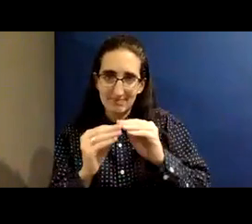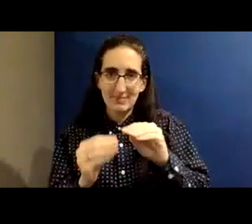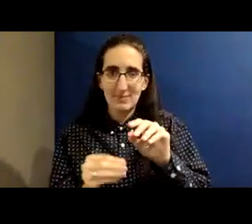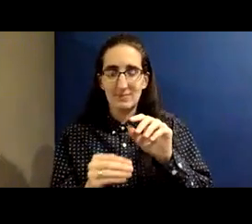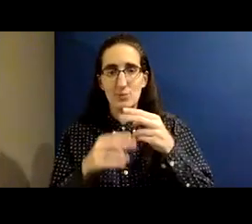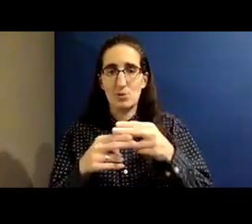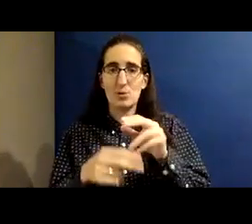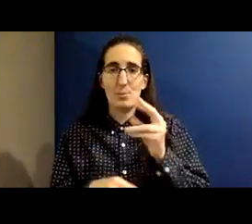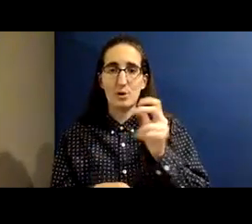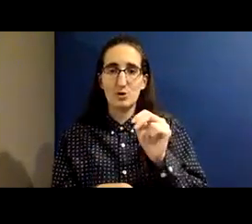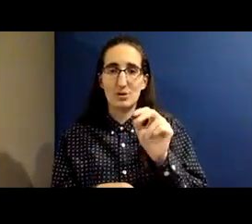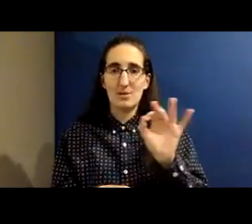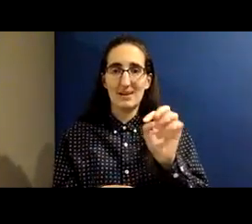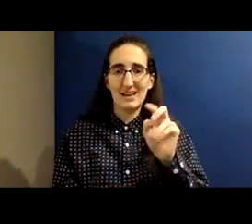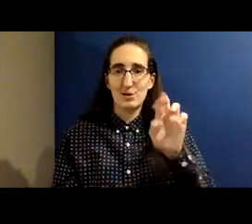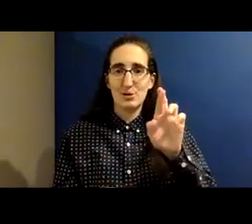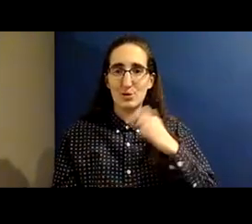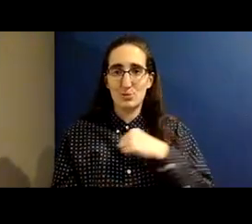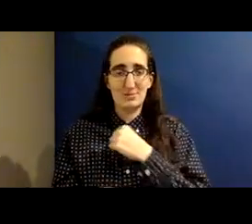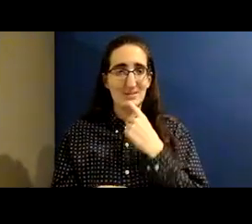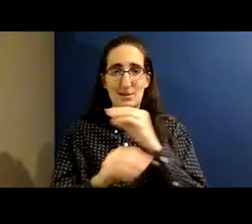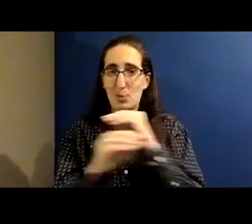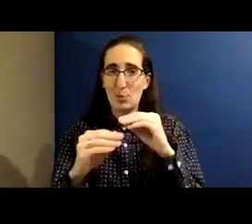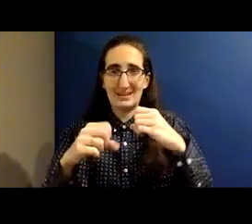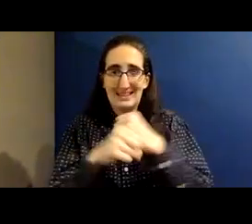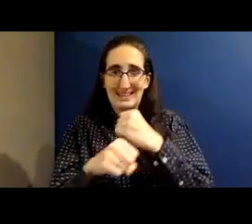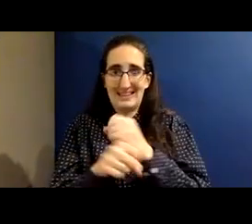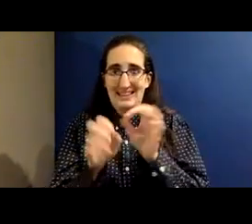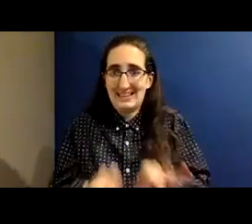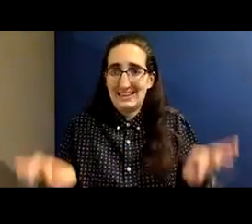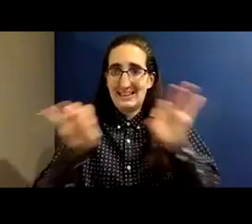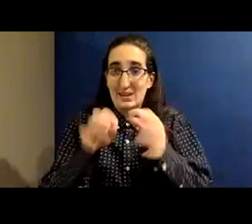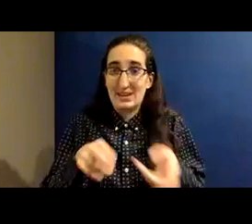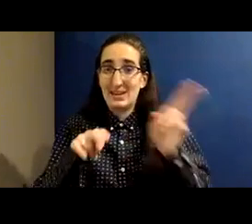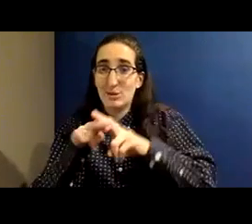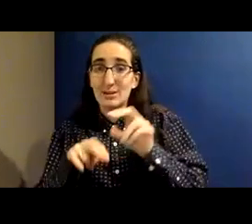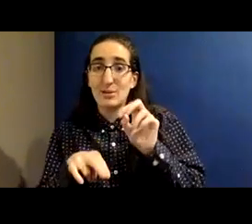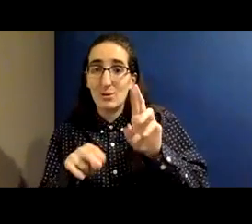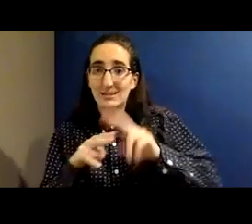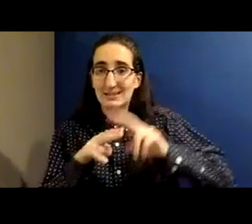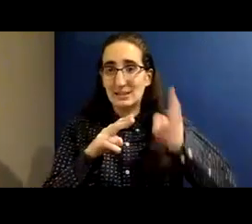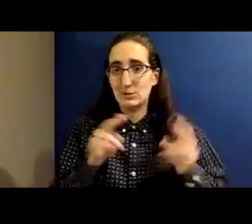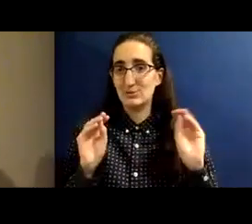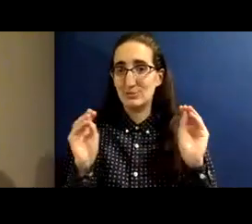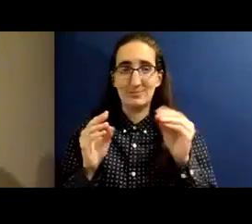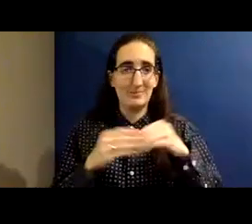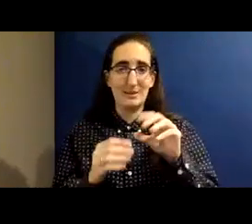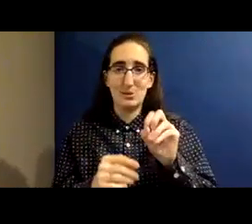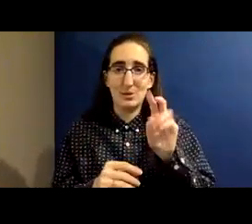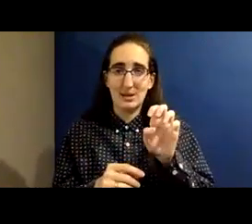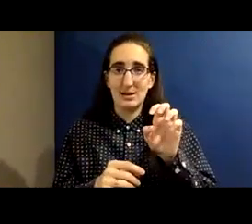of error, that we would say that there's no statistically significant increase or decrease in suicide rates